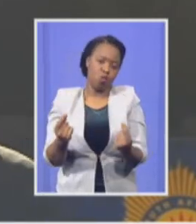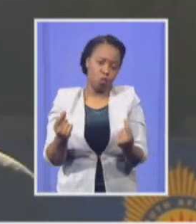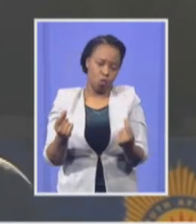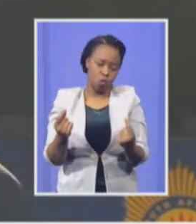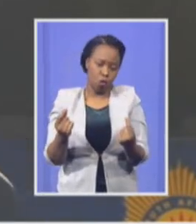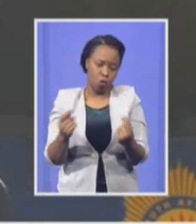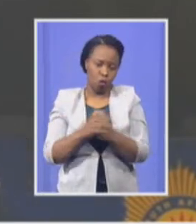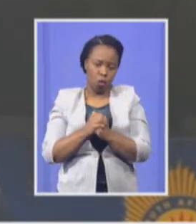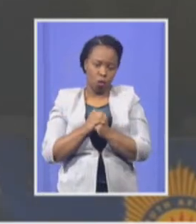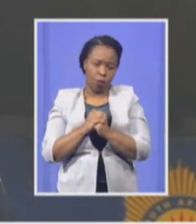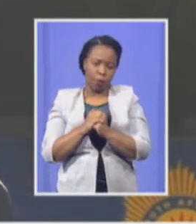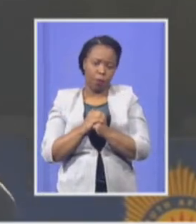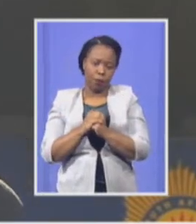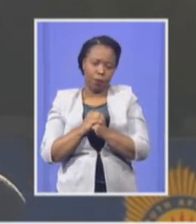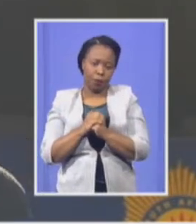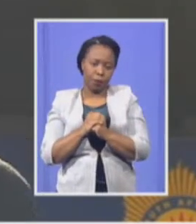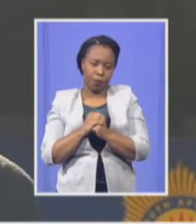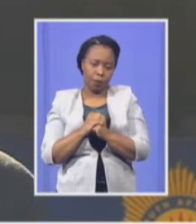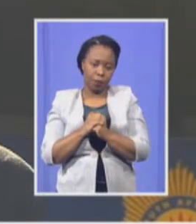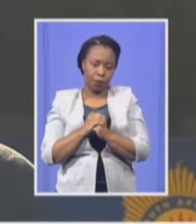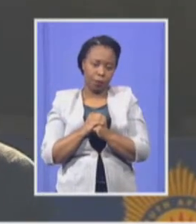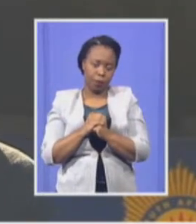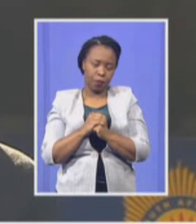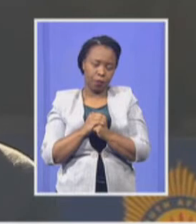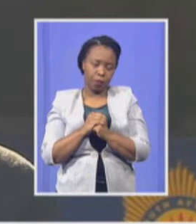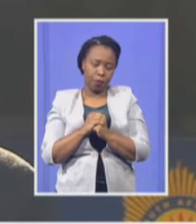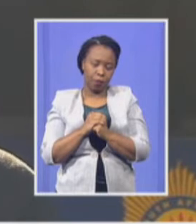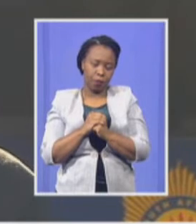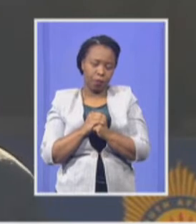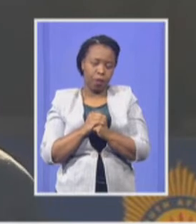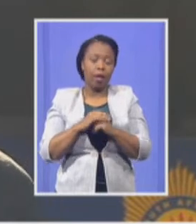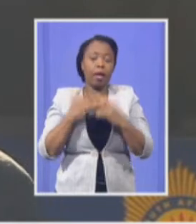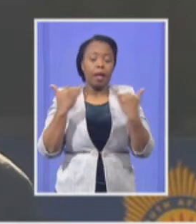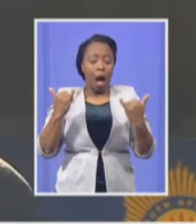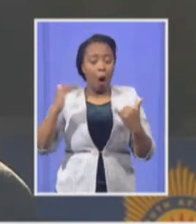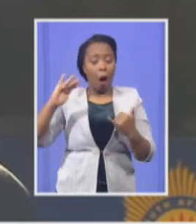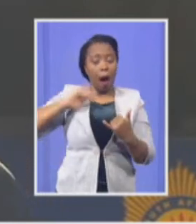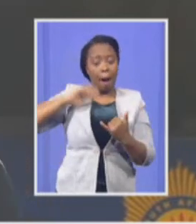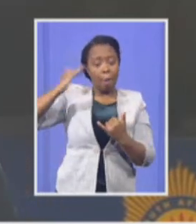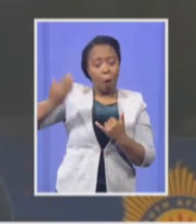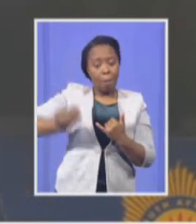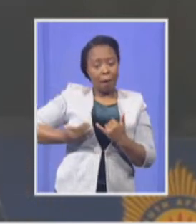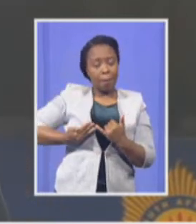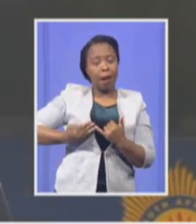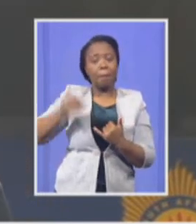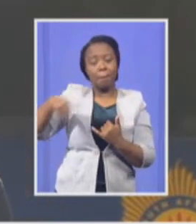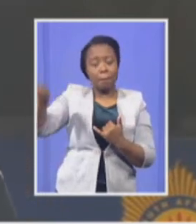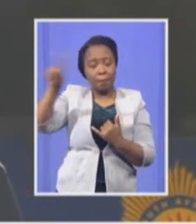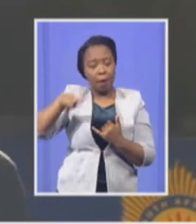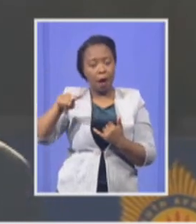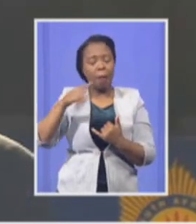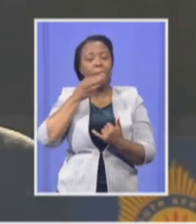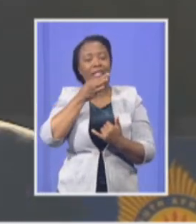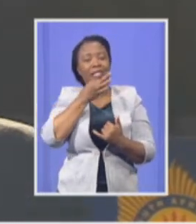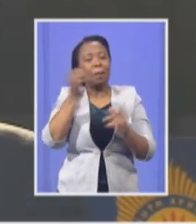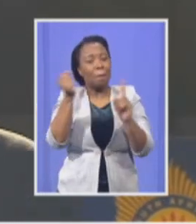Estan baphakamisa ukuthi abantu besifazane baya abuse.